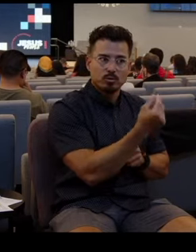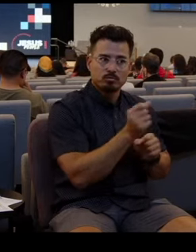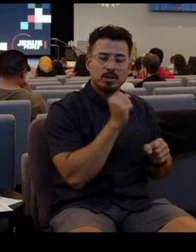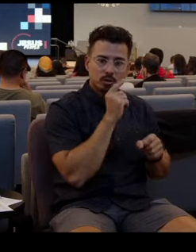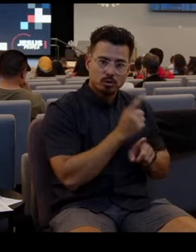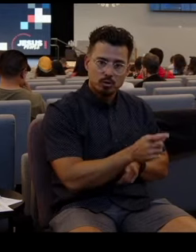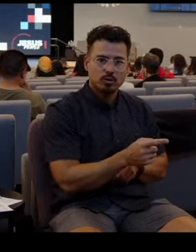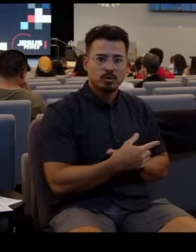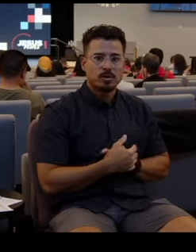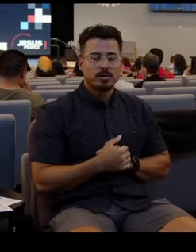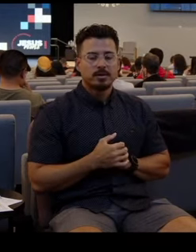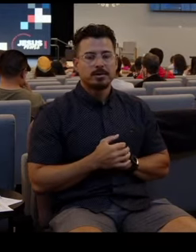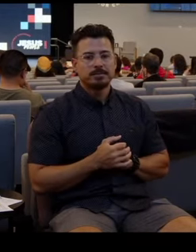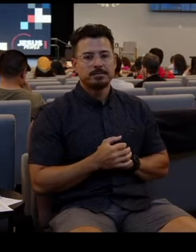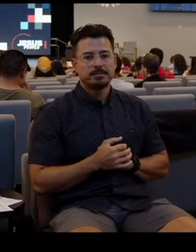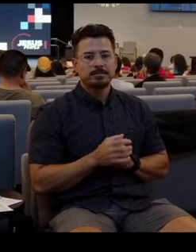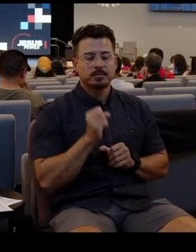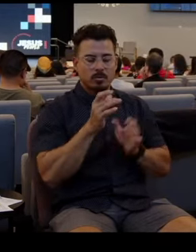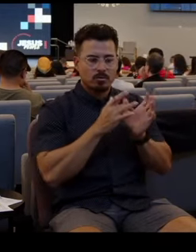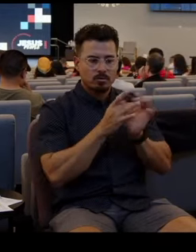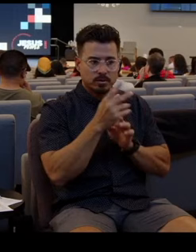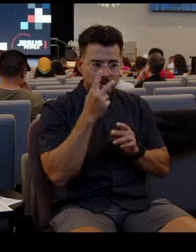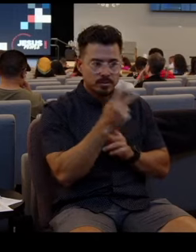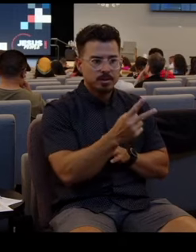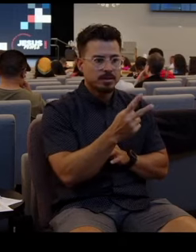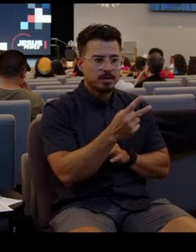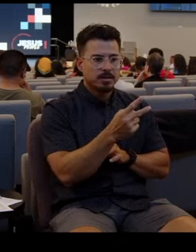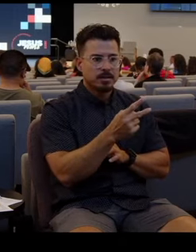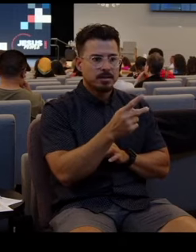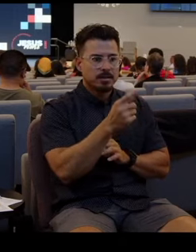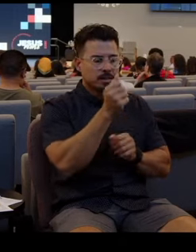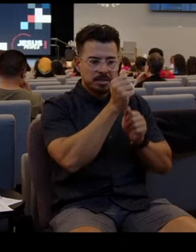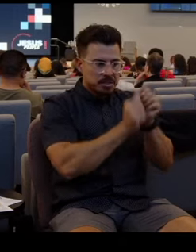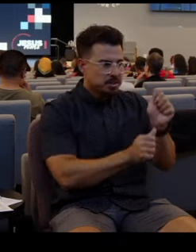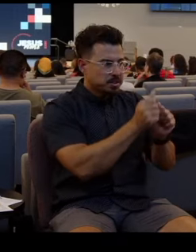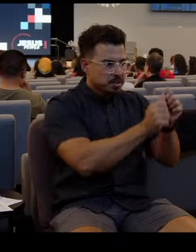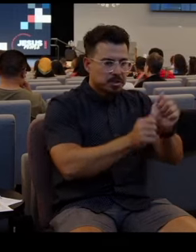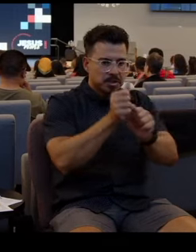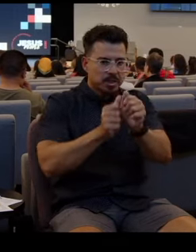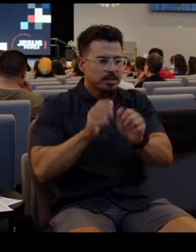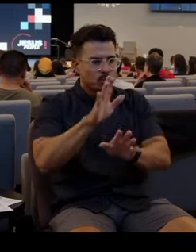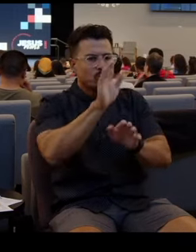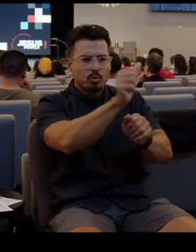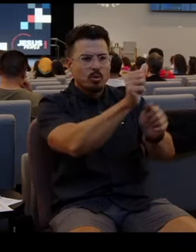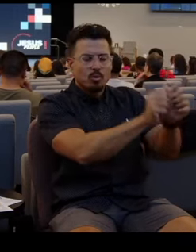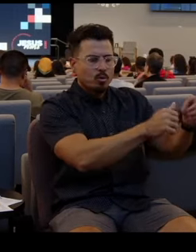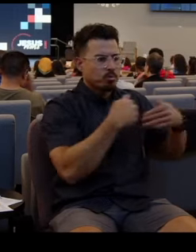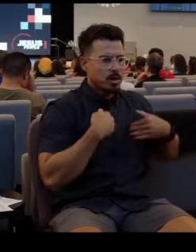So he's seeing them as their own entities.